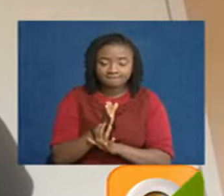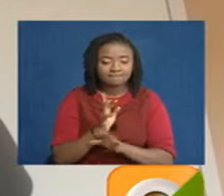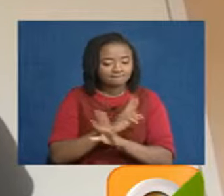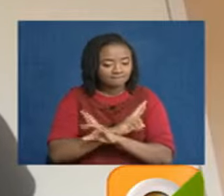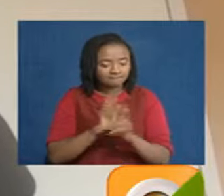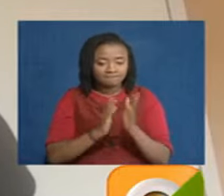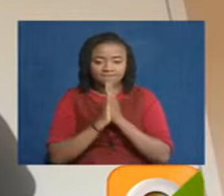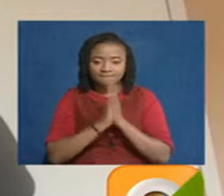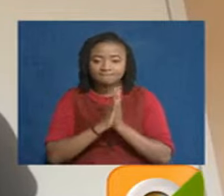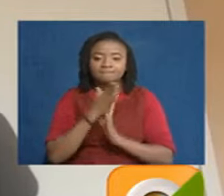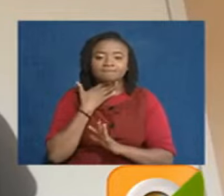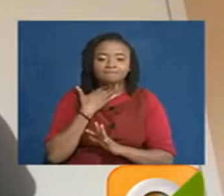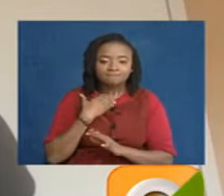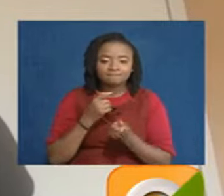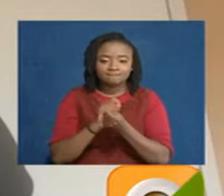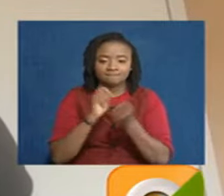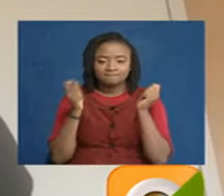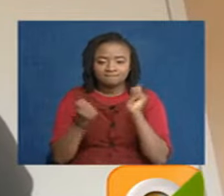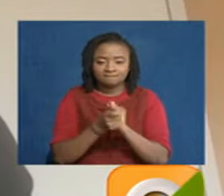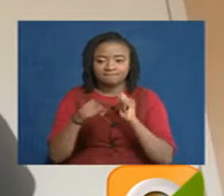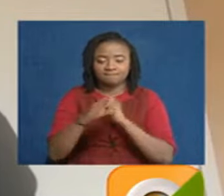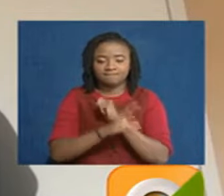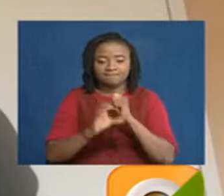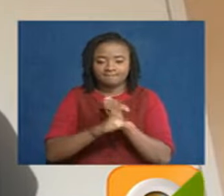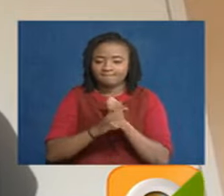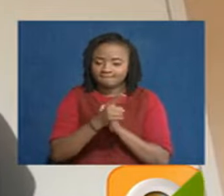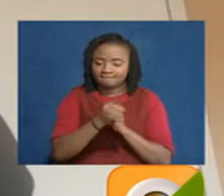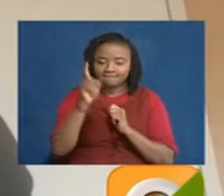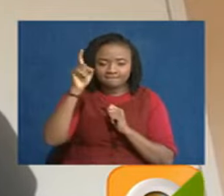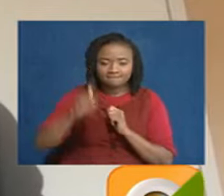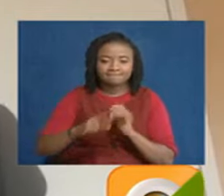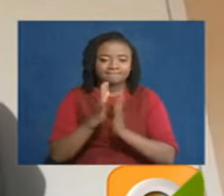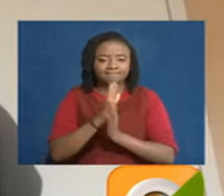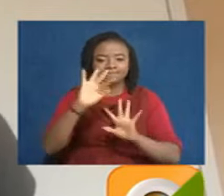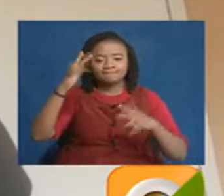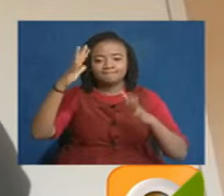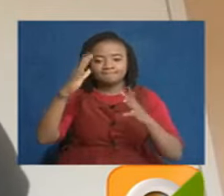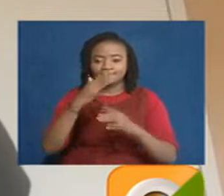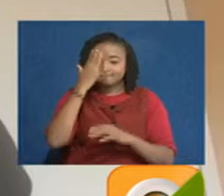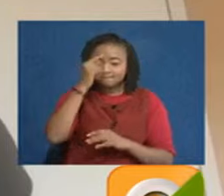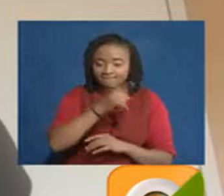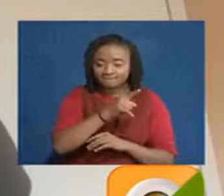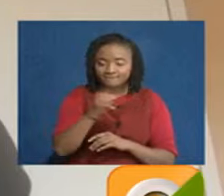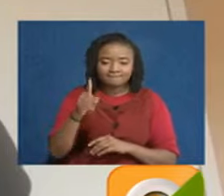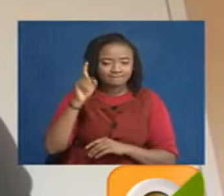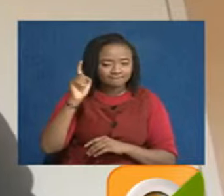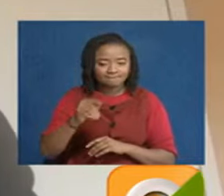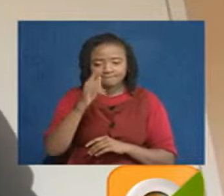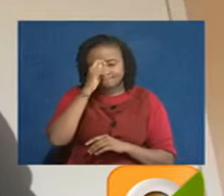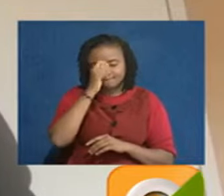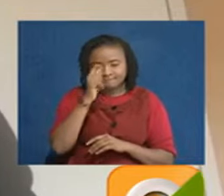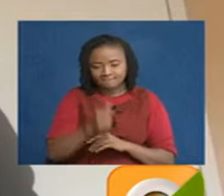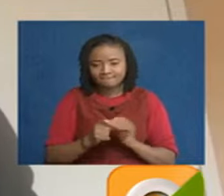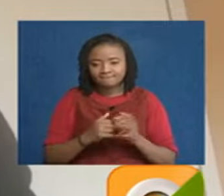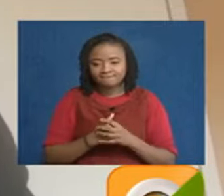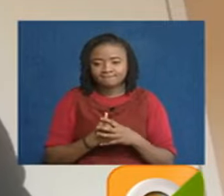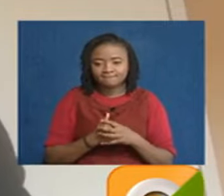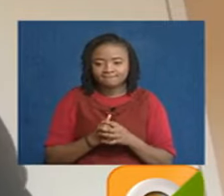transform Kenya. And I think they should be applauded by everybody. And I think they are being applauded and respected.